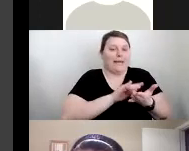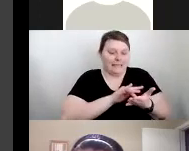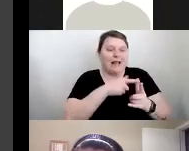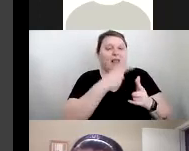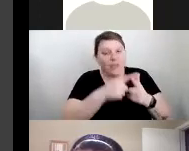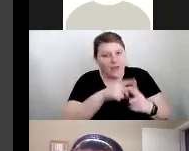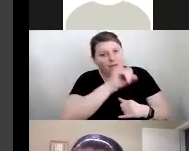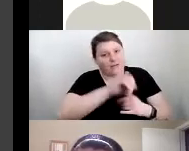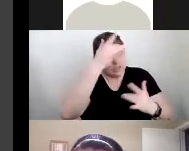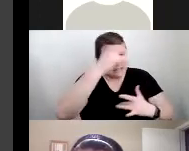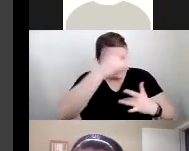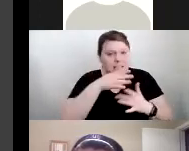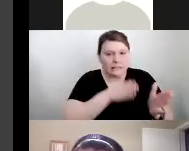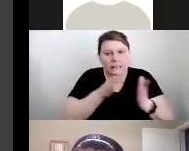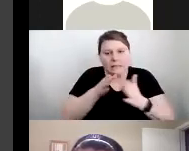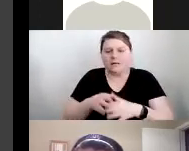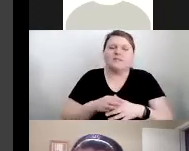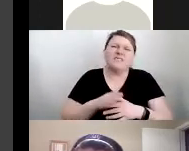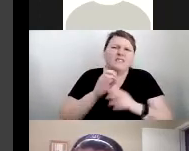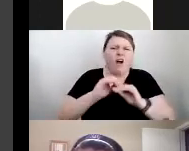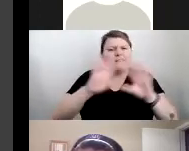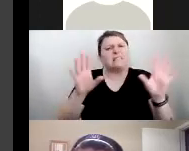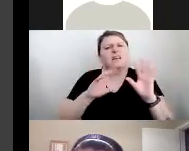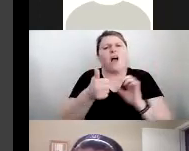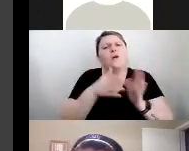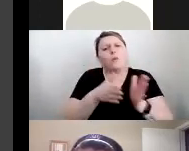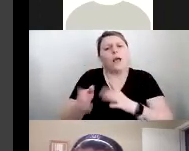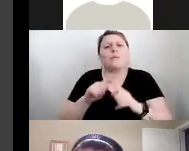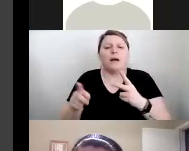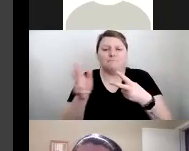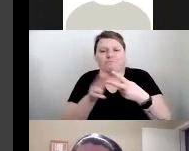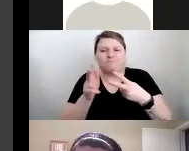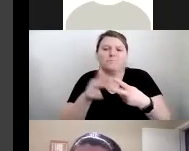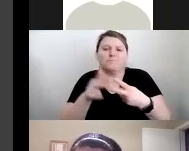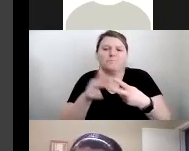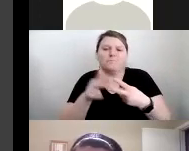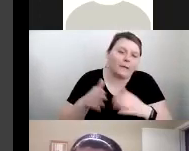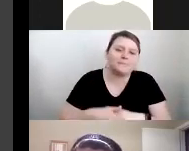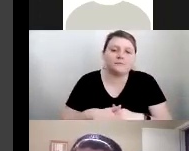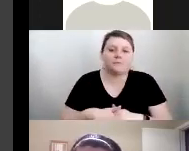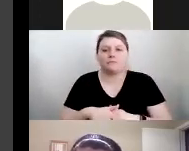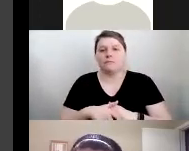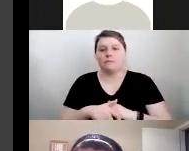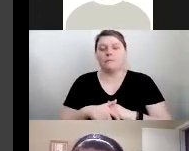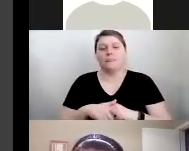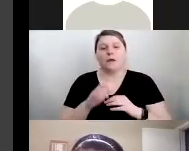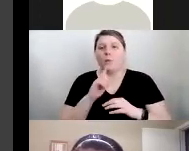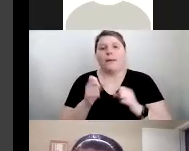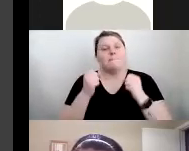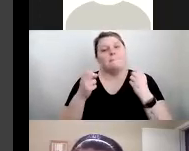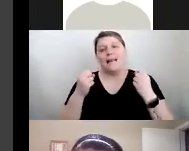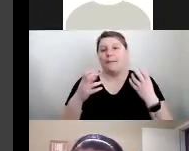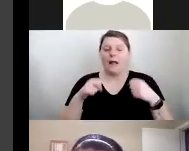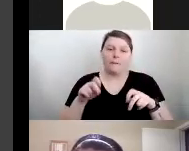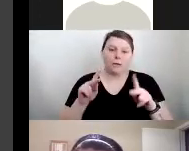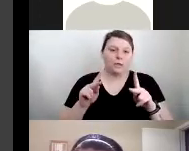diseases. There's certainly 100 other ways to do it, but that definitely is the best way to do it. I mean, there's just so many opportunities,